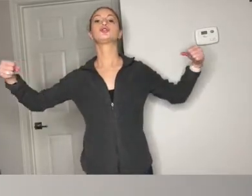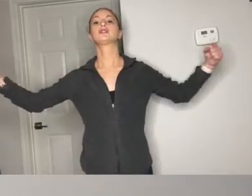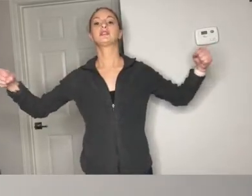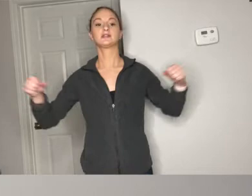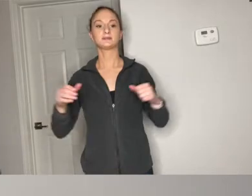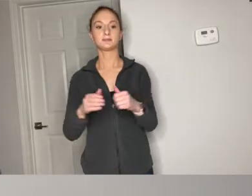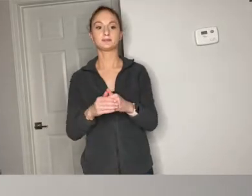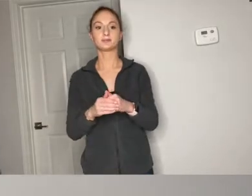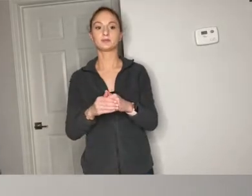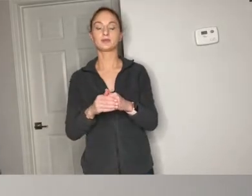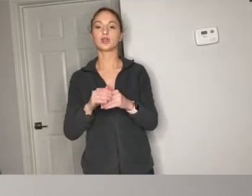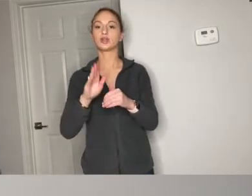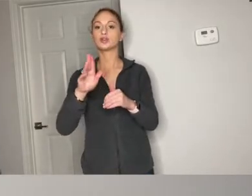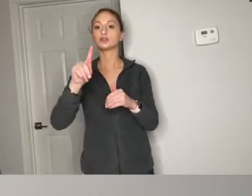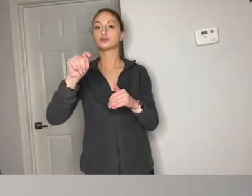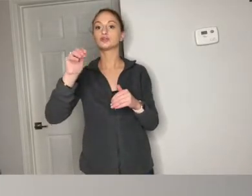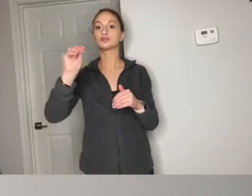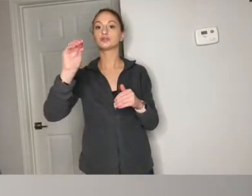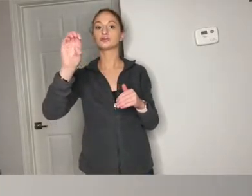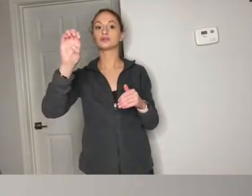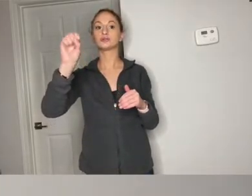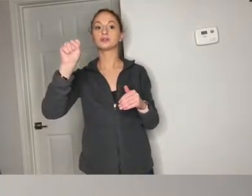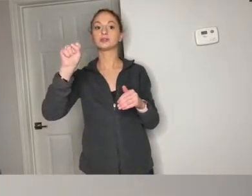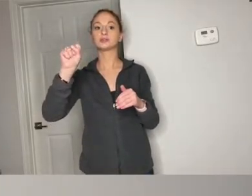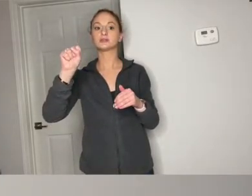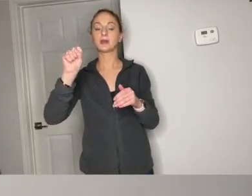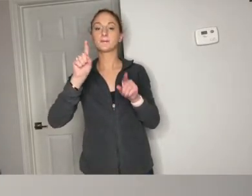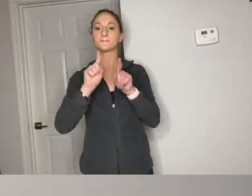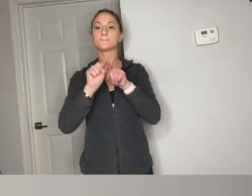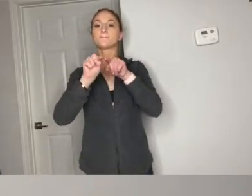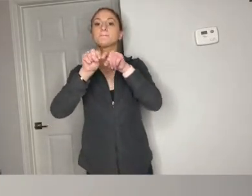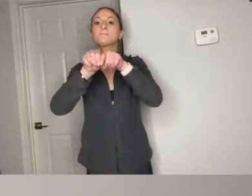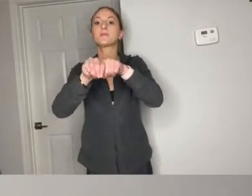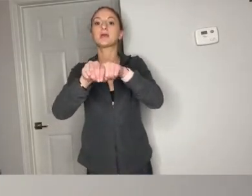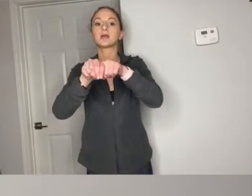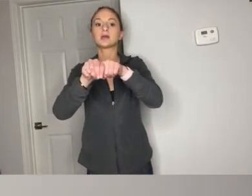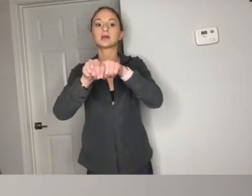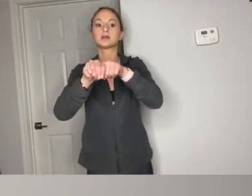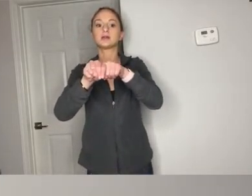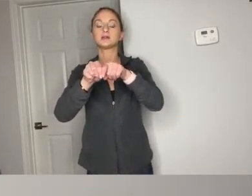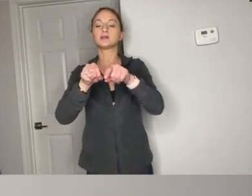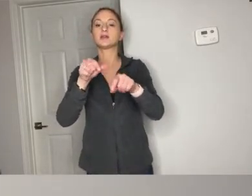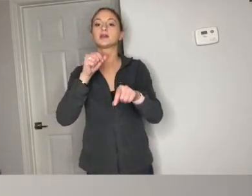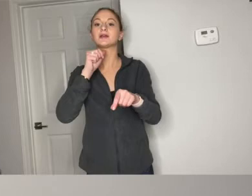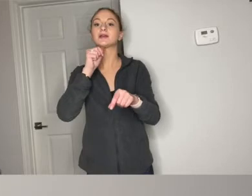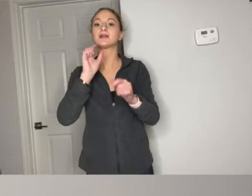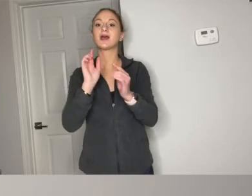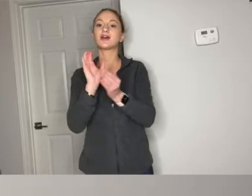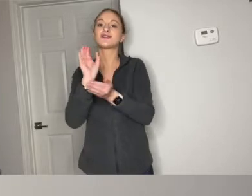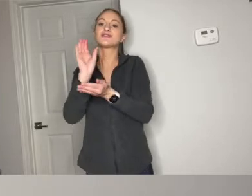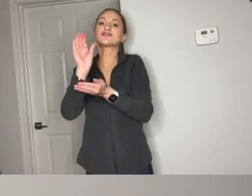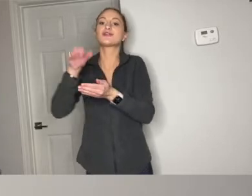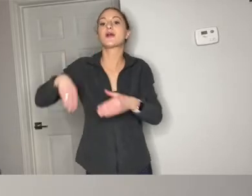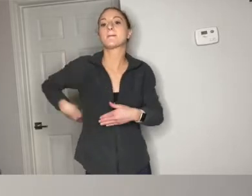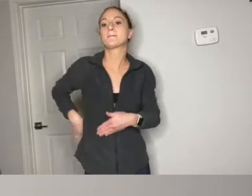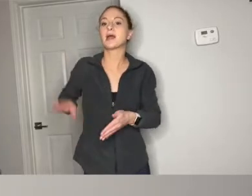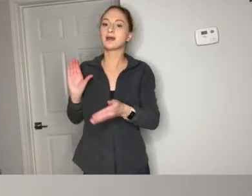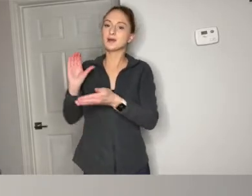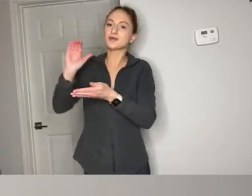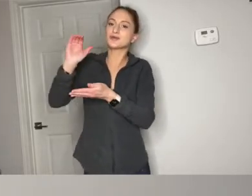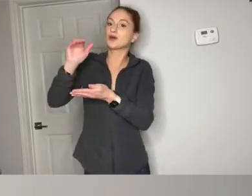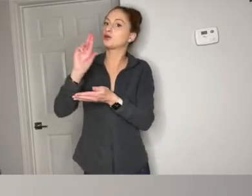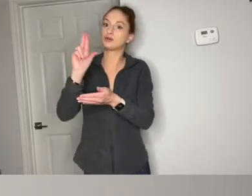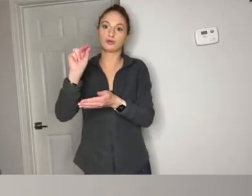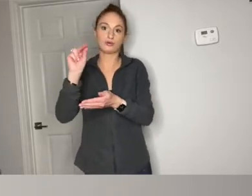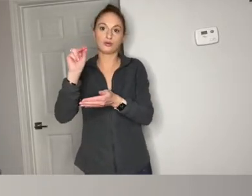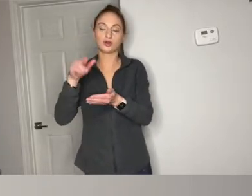legs long. Point your toes, reach your arms up, straight spine here. You don't wanna have a curved spine. You also don't wanna be